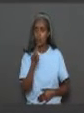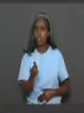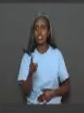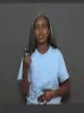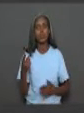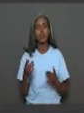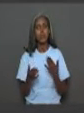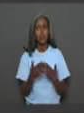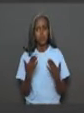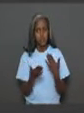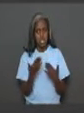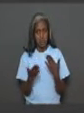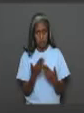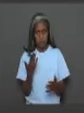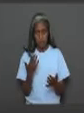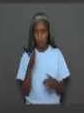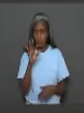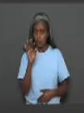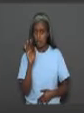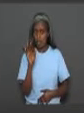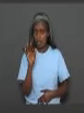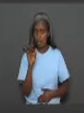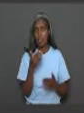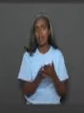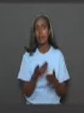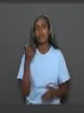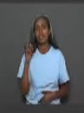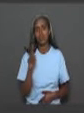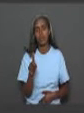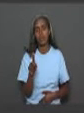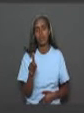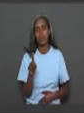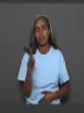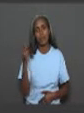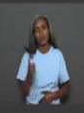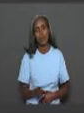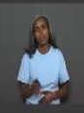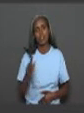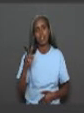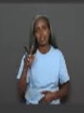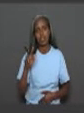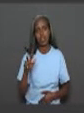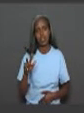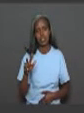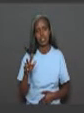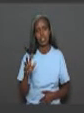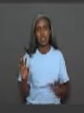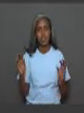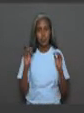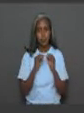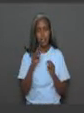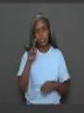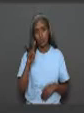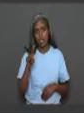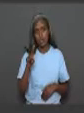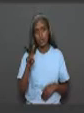which simplifies to 9 minus 1 over 3